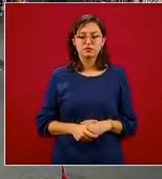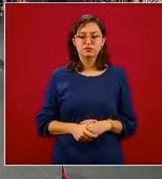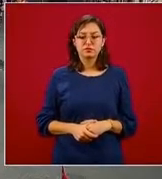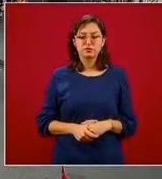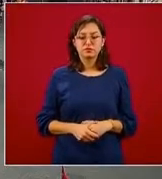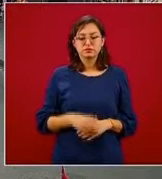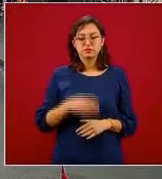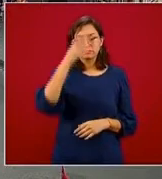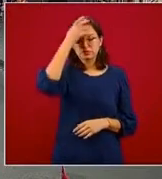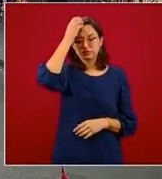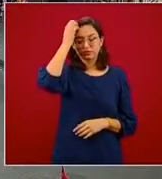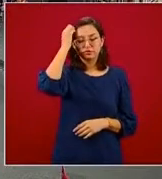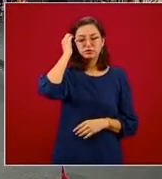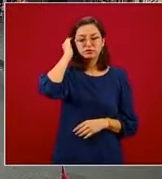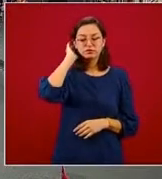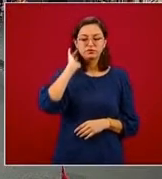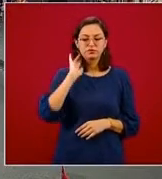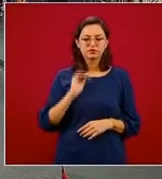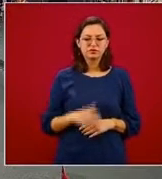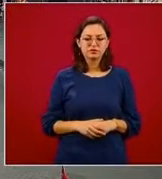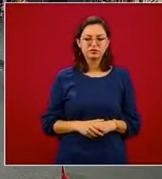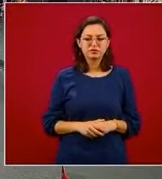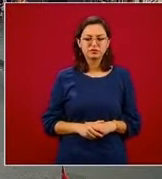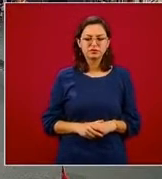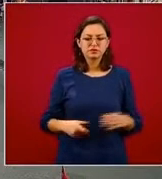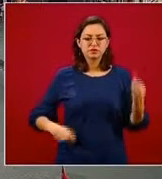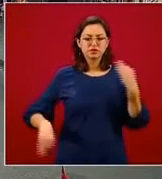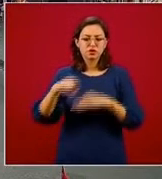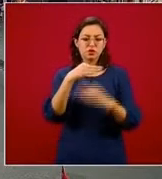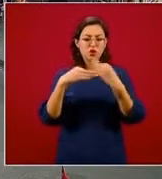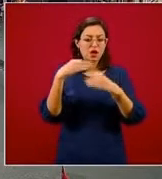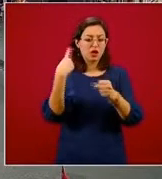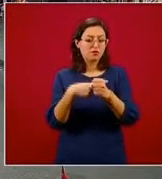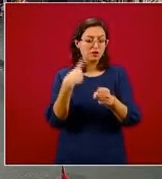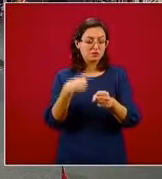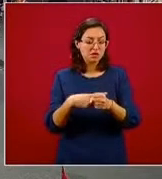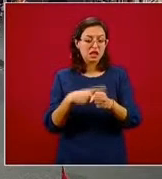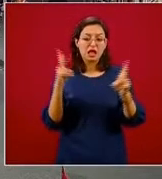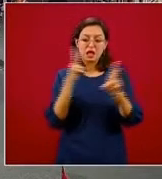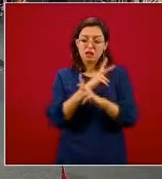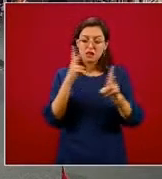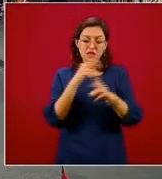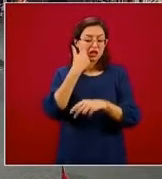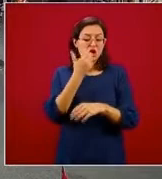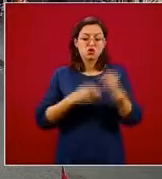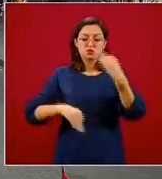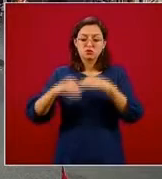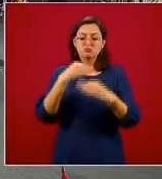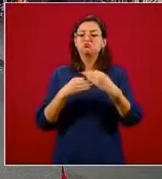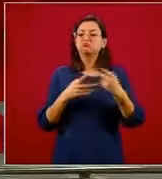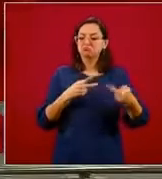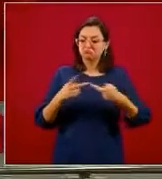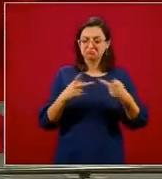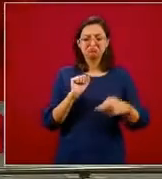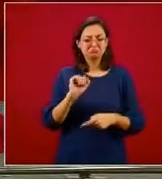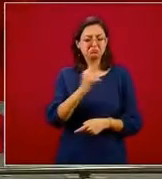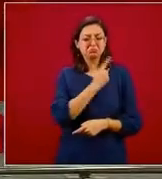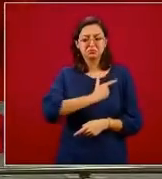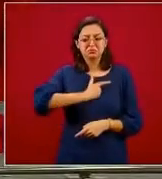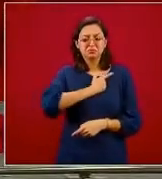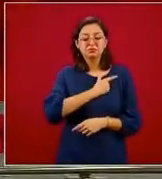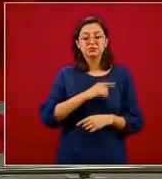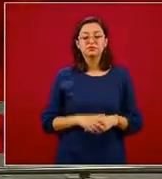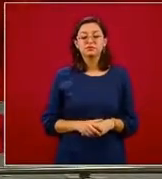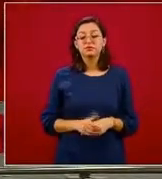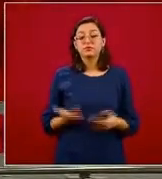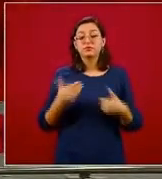de las talking demás, about pneumonia. I want to know perdón, about no all recuerdo the bien. severe acute respiratory Lo retomamos con infections, mucho not just gusto. pneumonia. Y sobre los